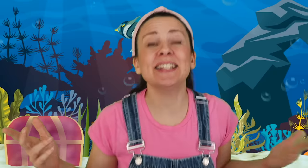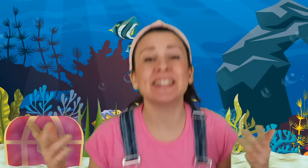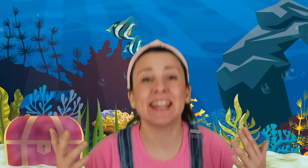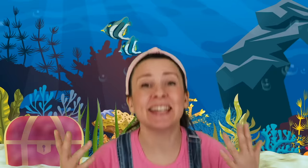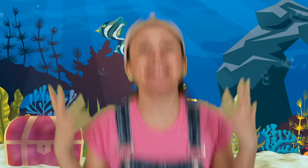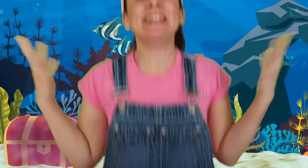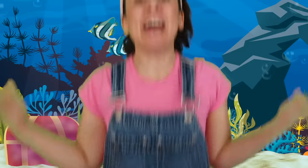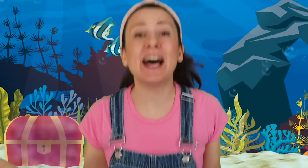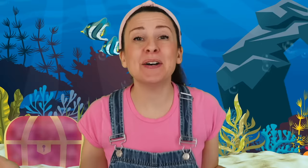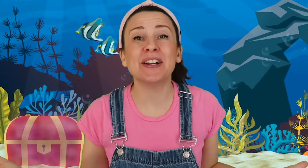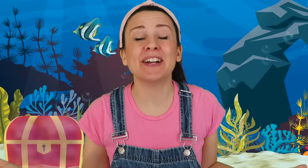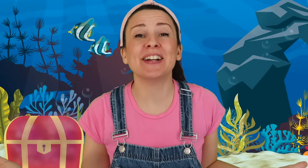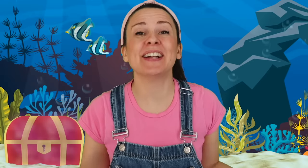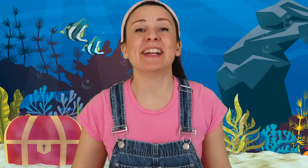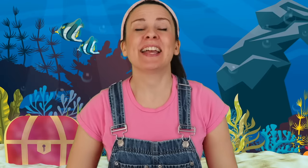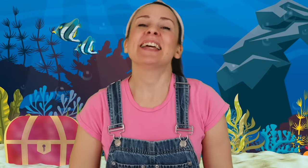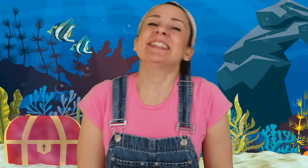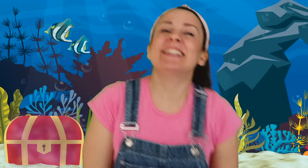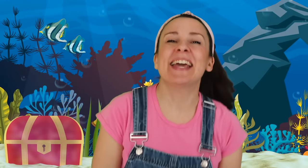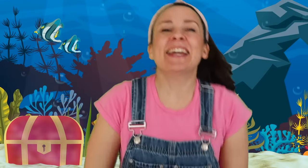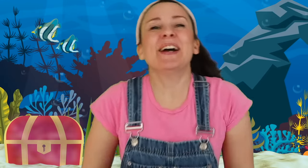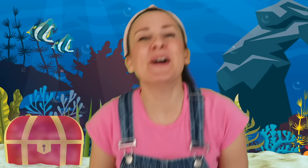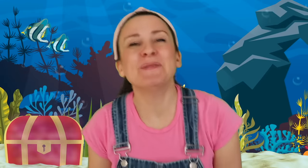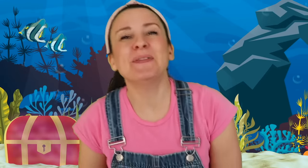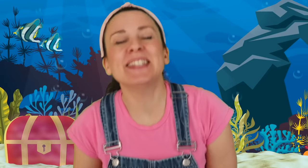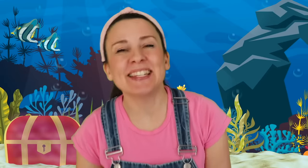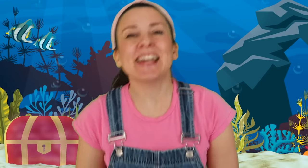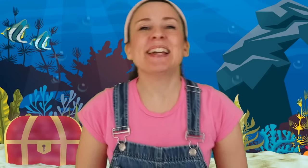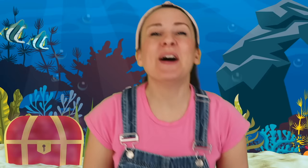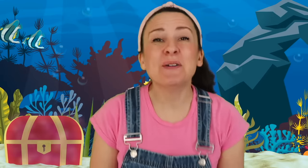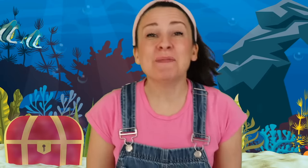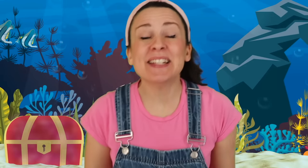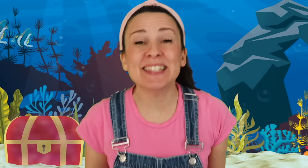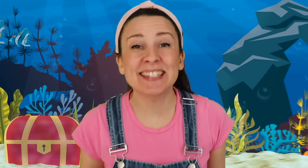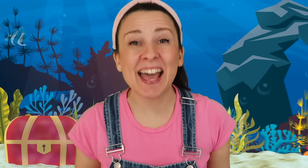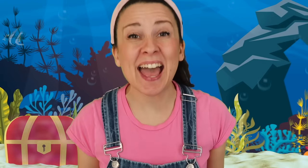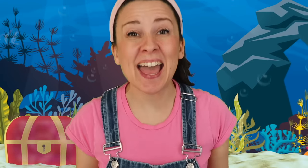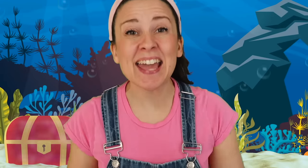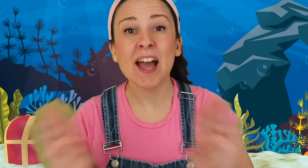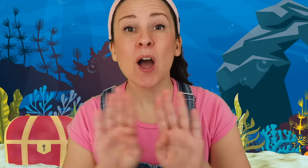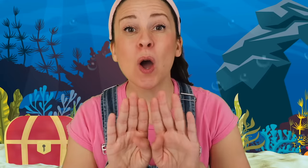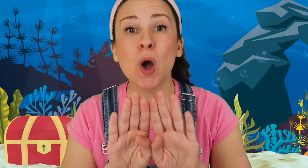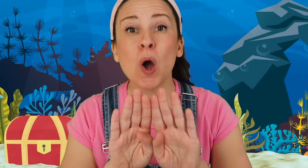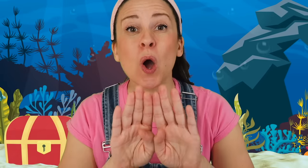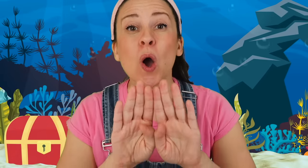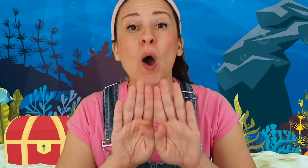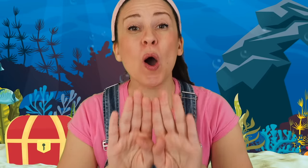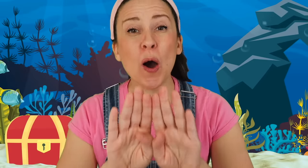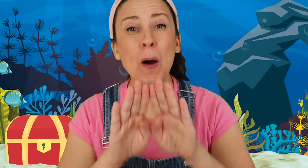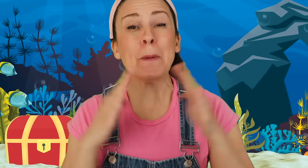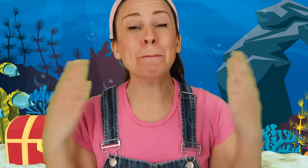We need to say it louder. Say open, say open, say